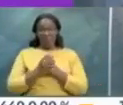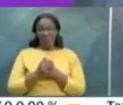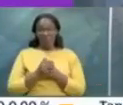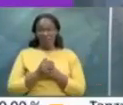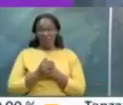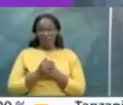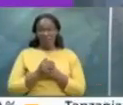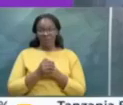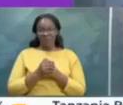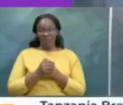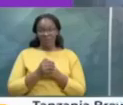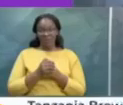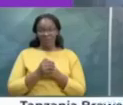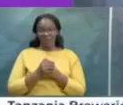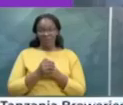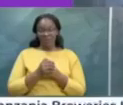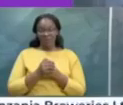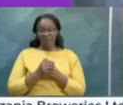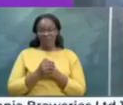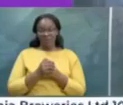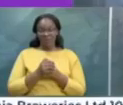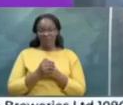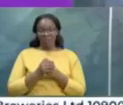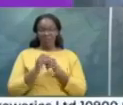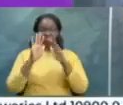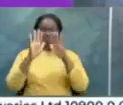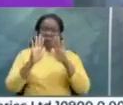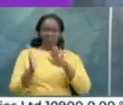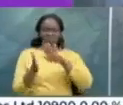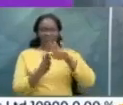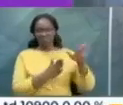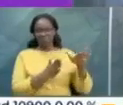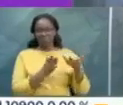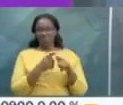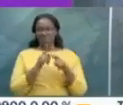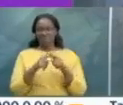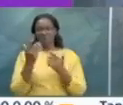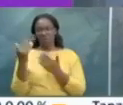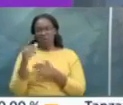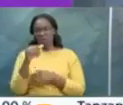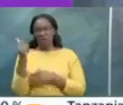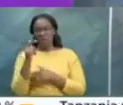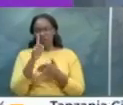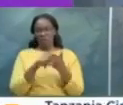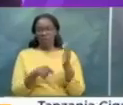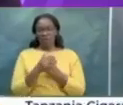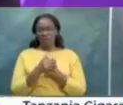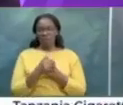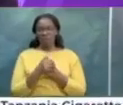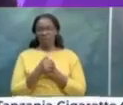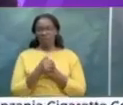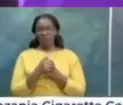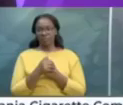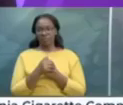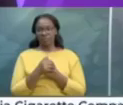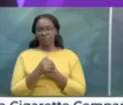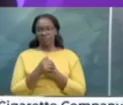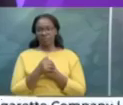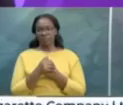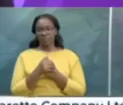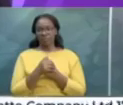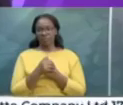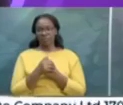time. Wonderful. So that's what else are we expecting from the mask? Well, you said it